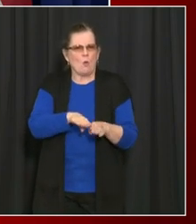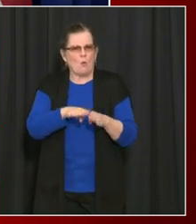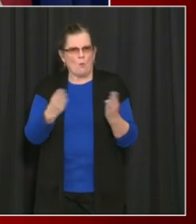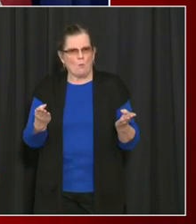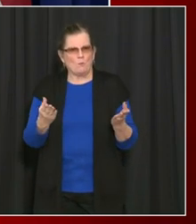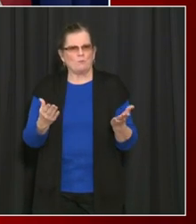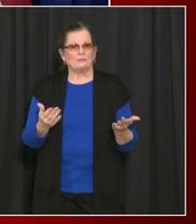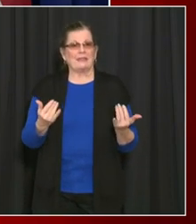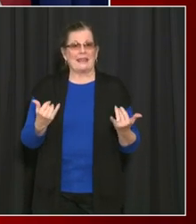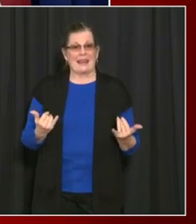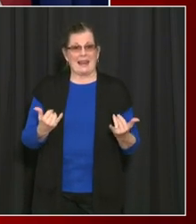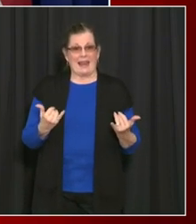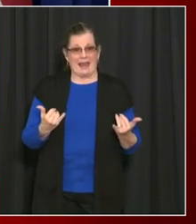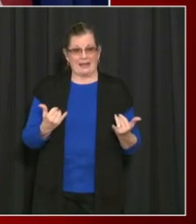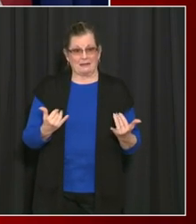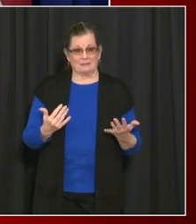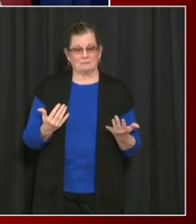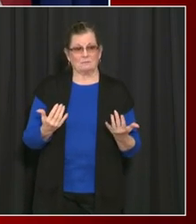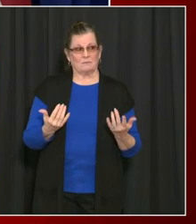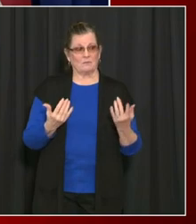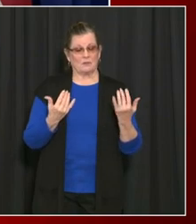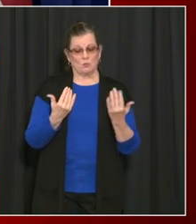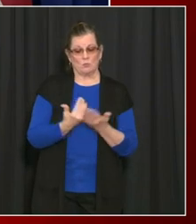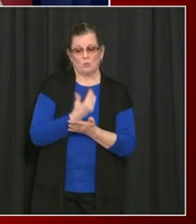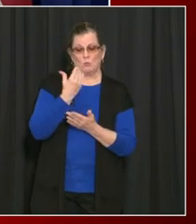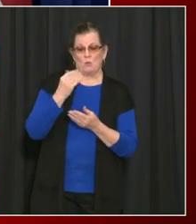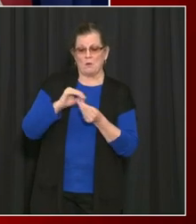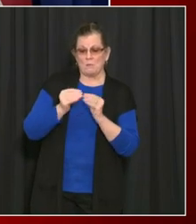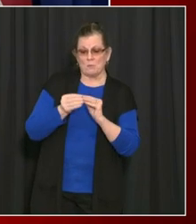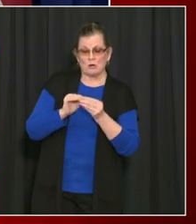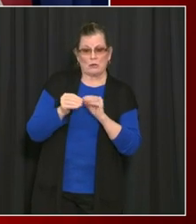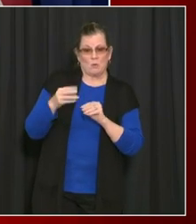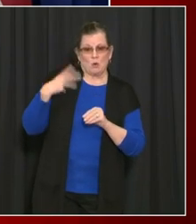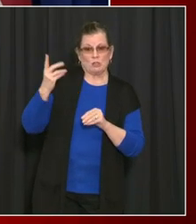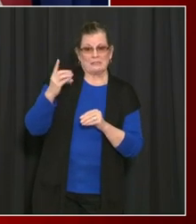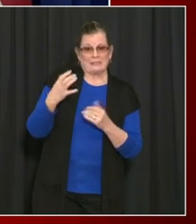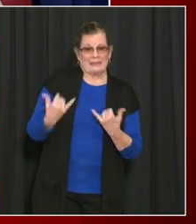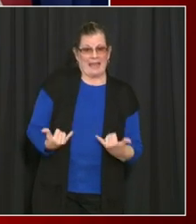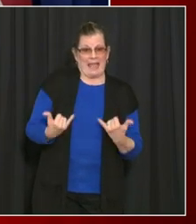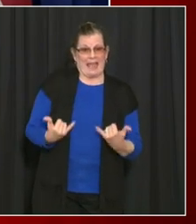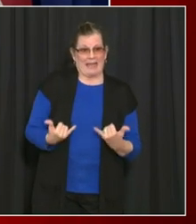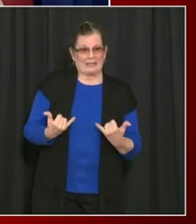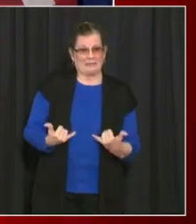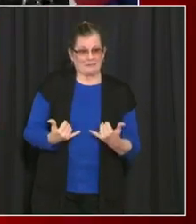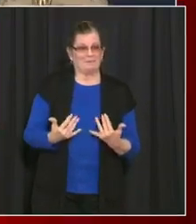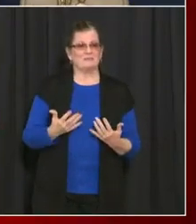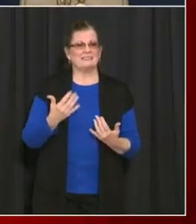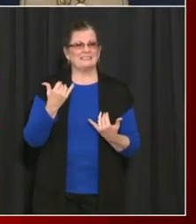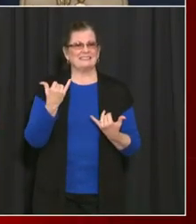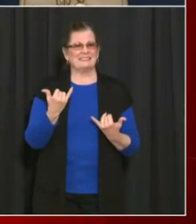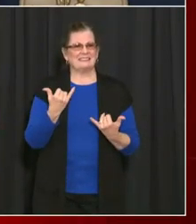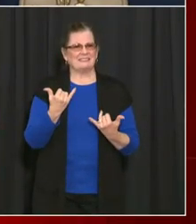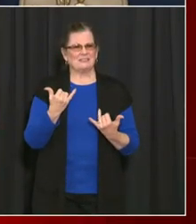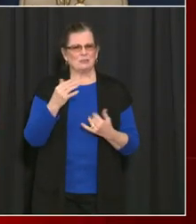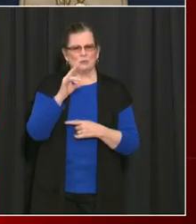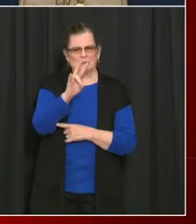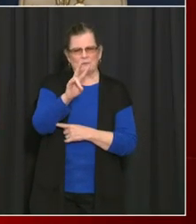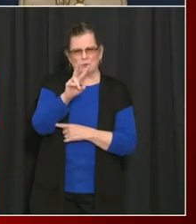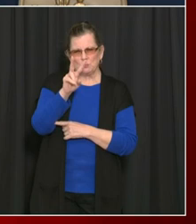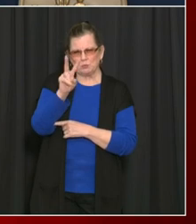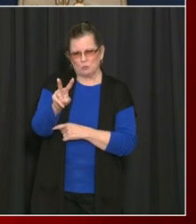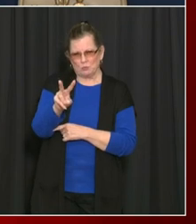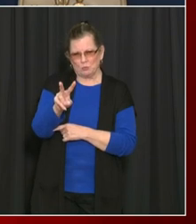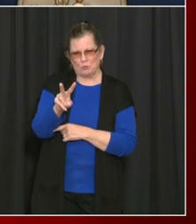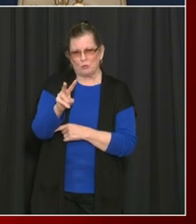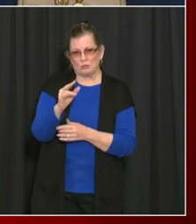case information in Washington, D.C. We reported this morning 72